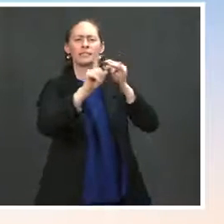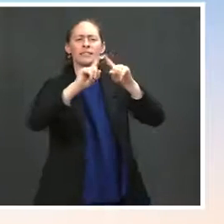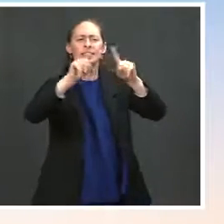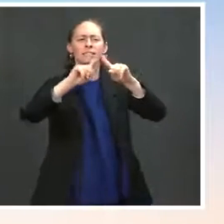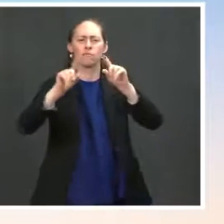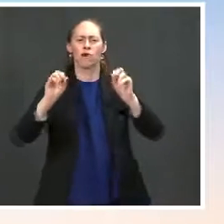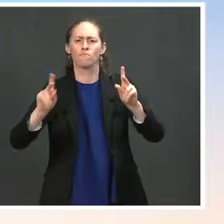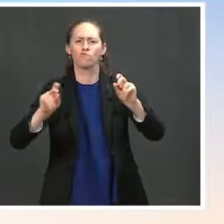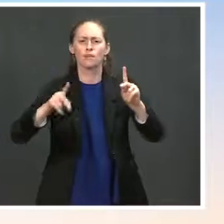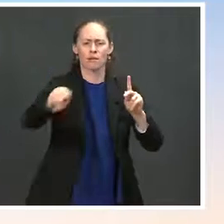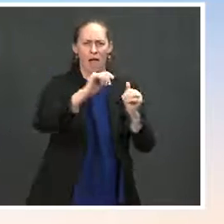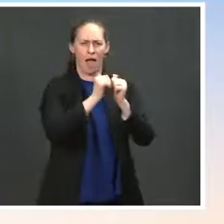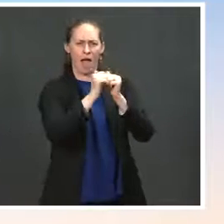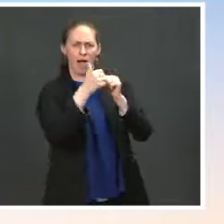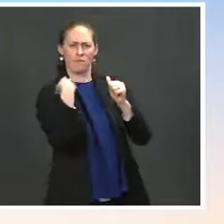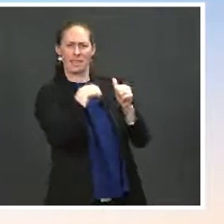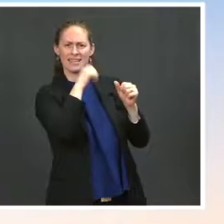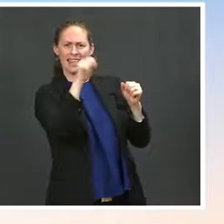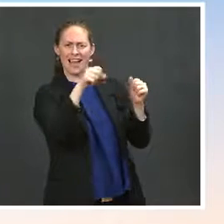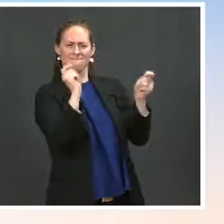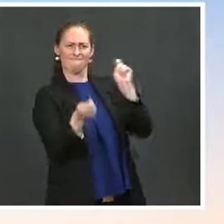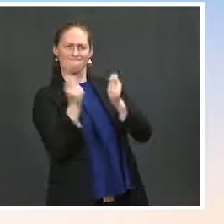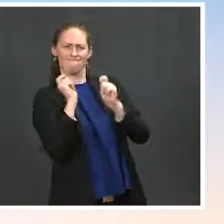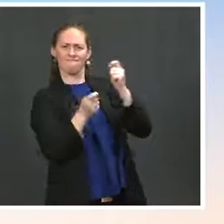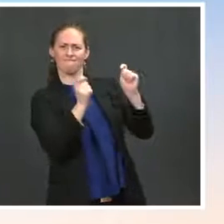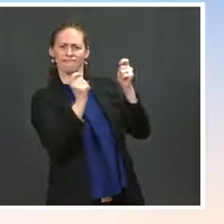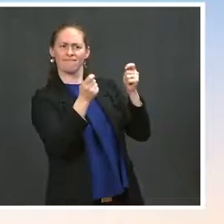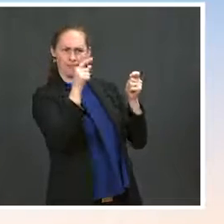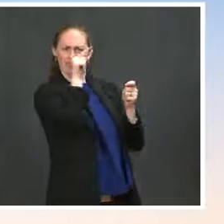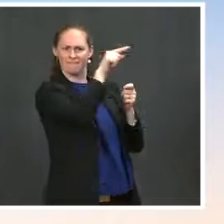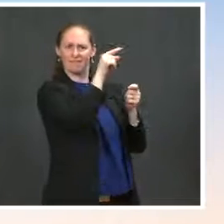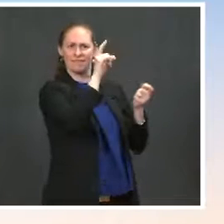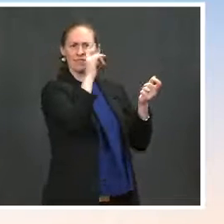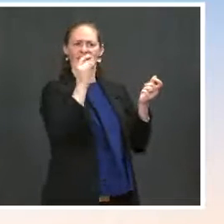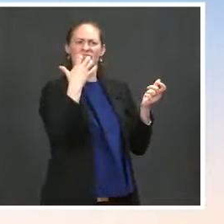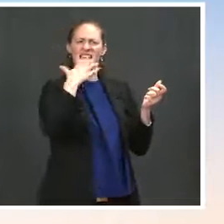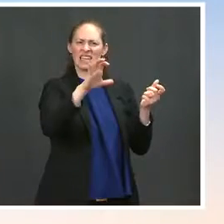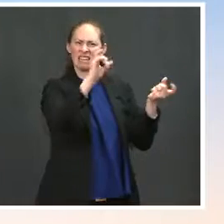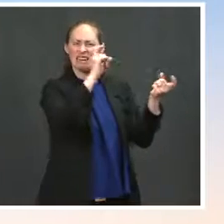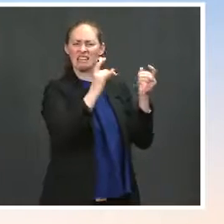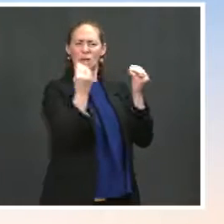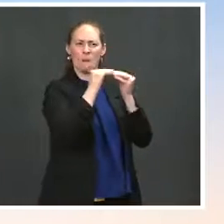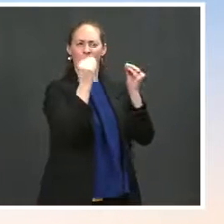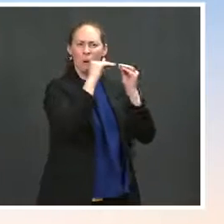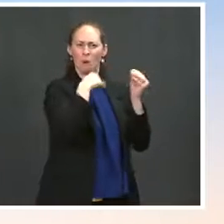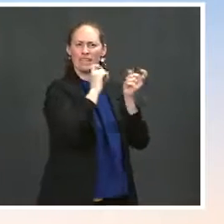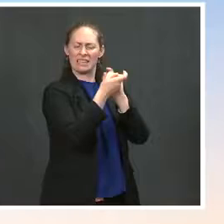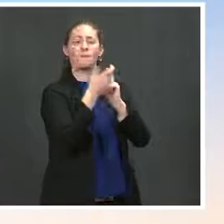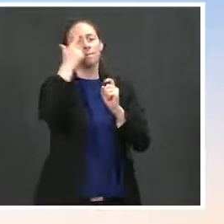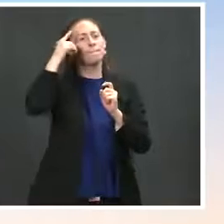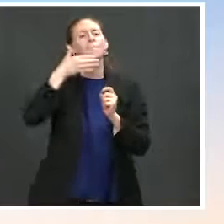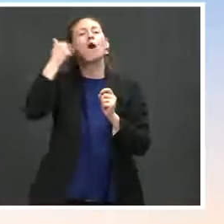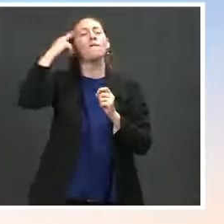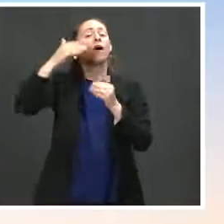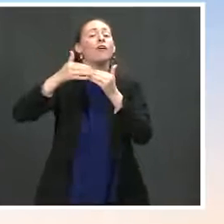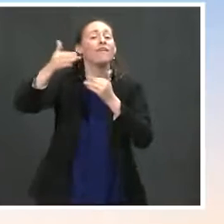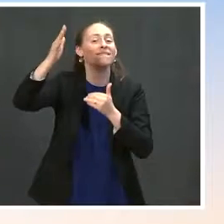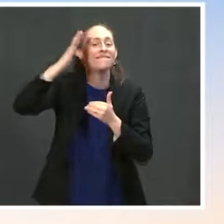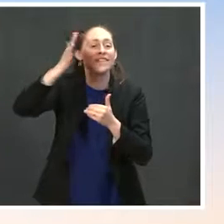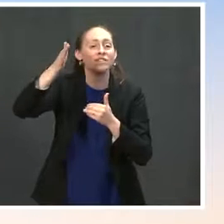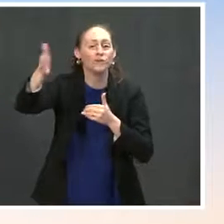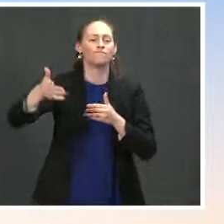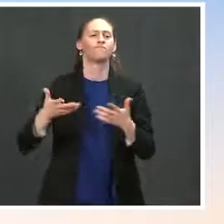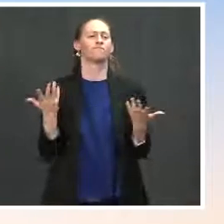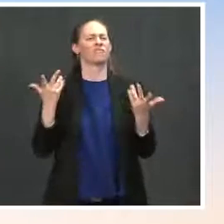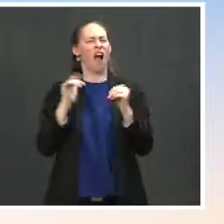climate change and what it presents for us and our future. To get here, we went sector by sector: